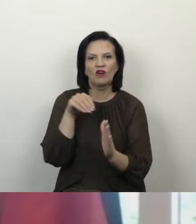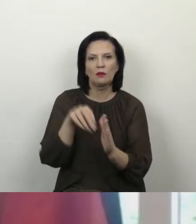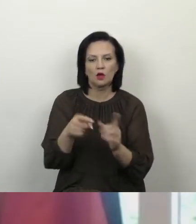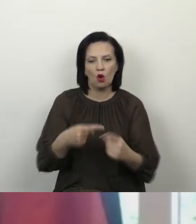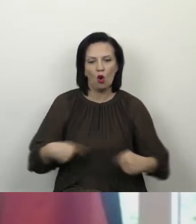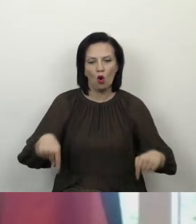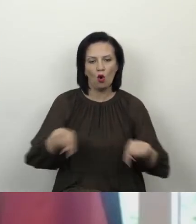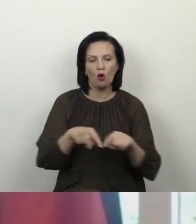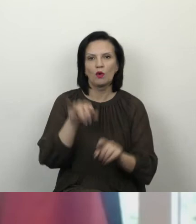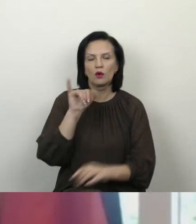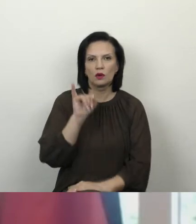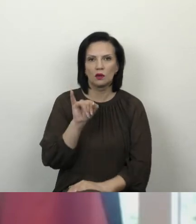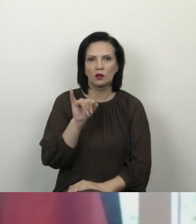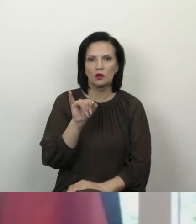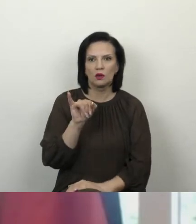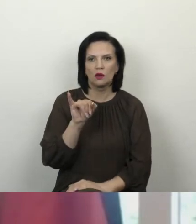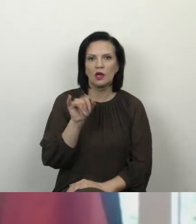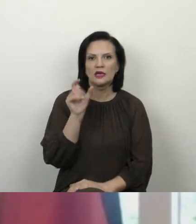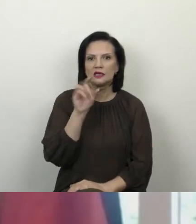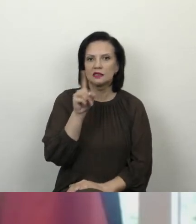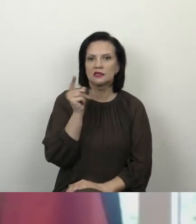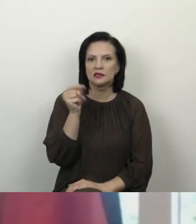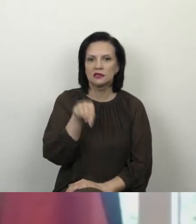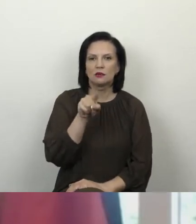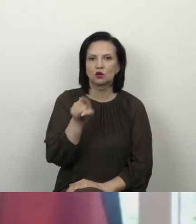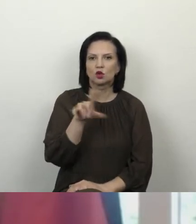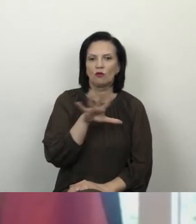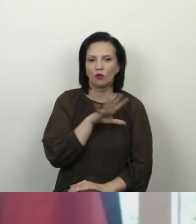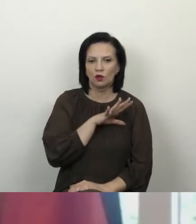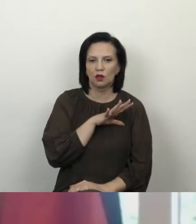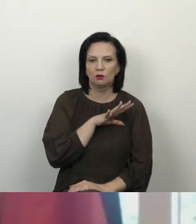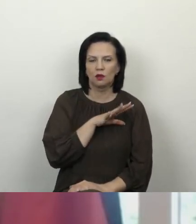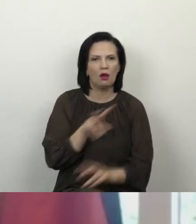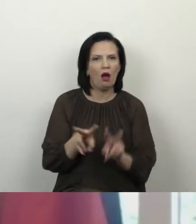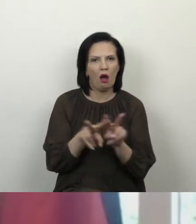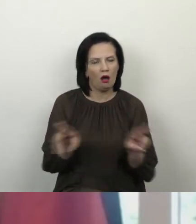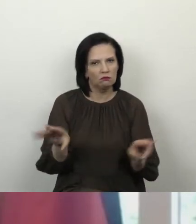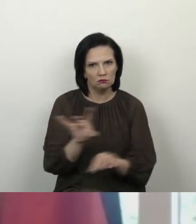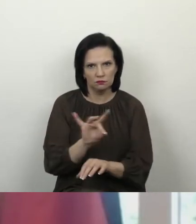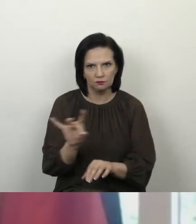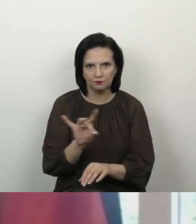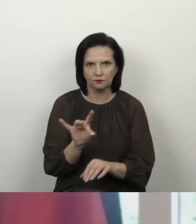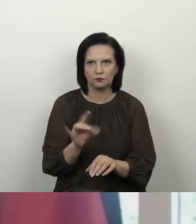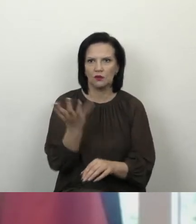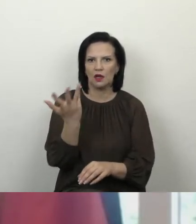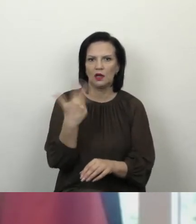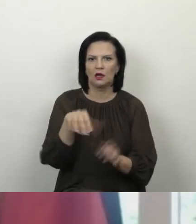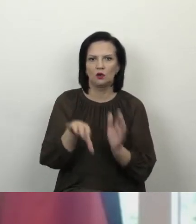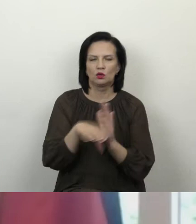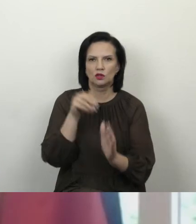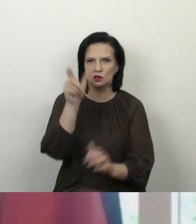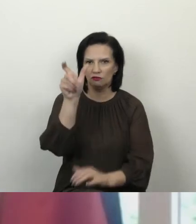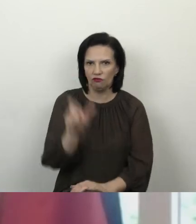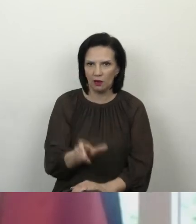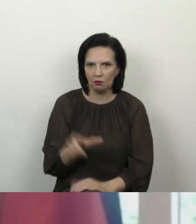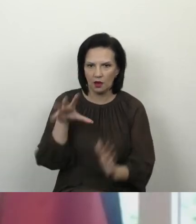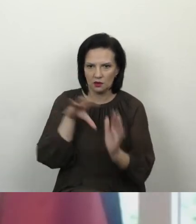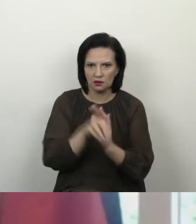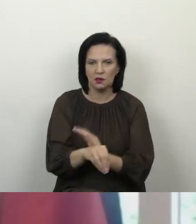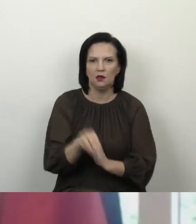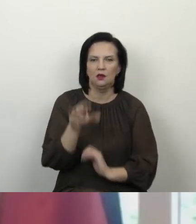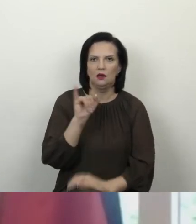approximately equal size concerning the voters, the number of the voters, the observance